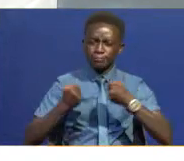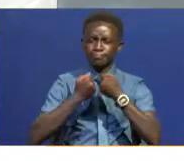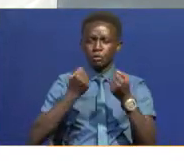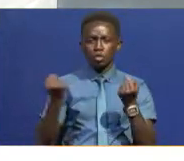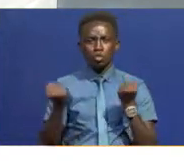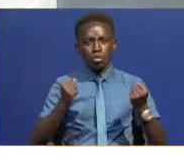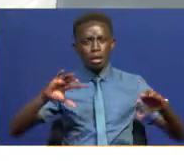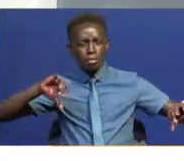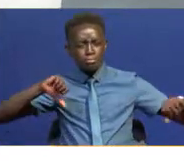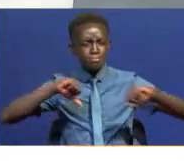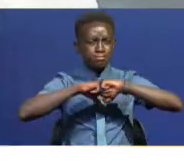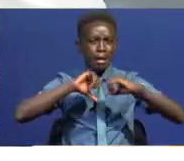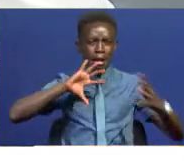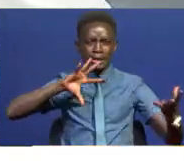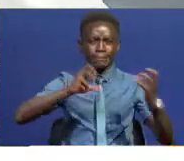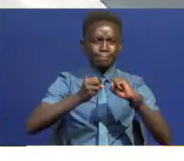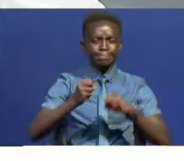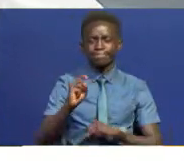Road Safety Action Plan